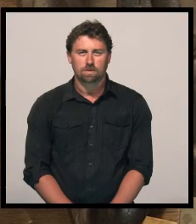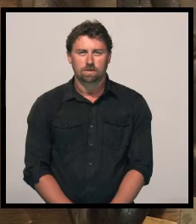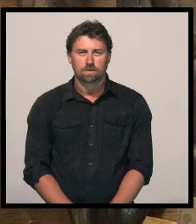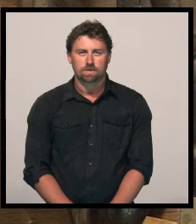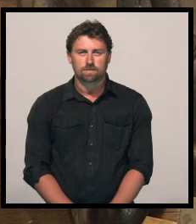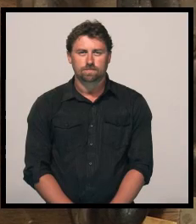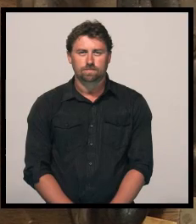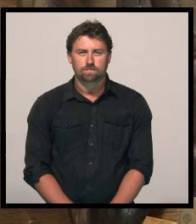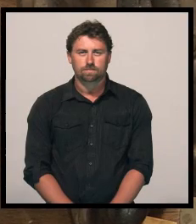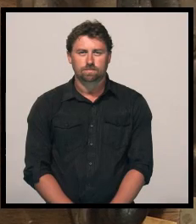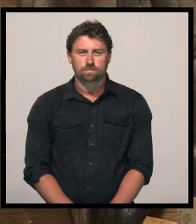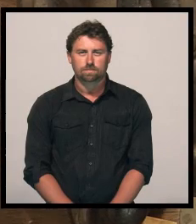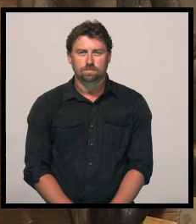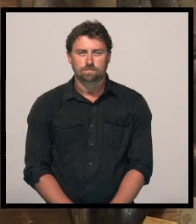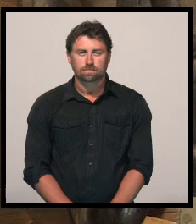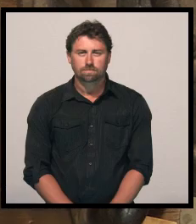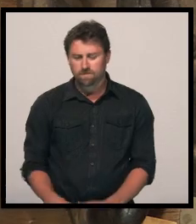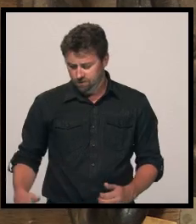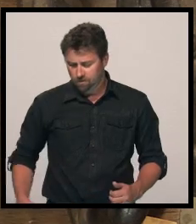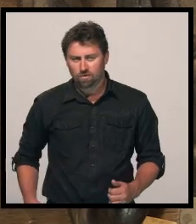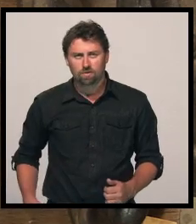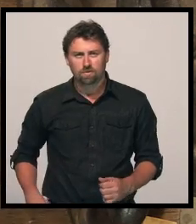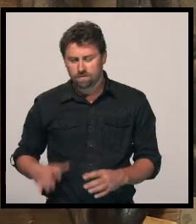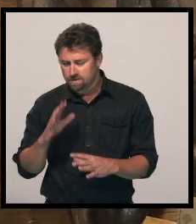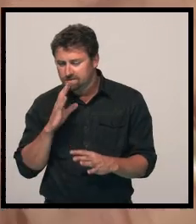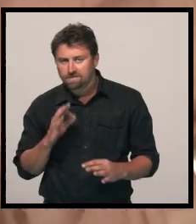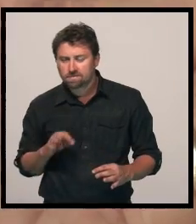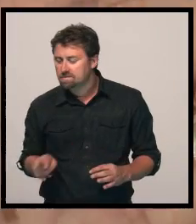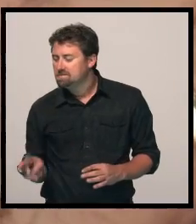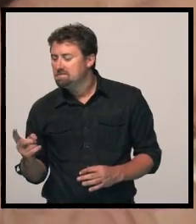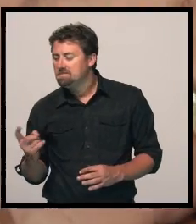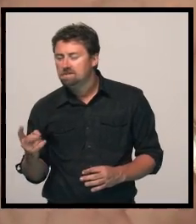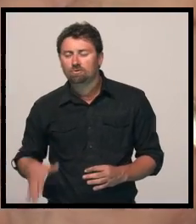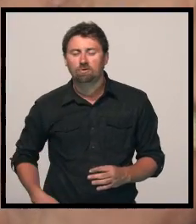Bob's been very quiet down there. It's had a big day.